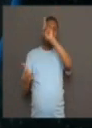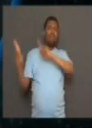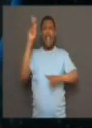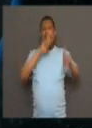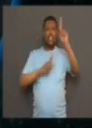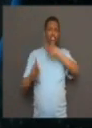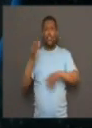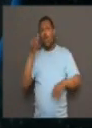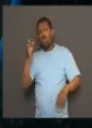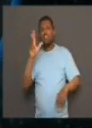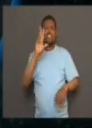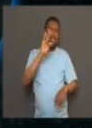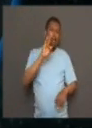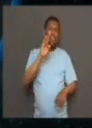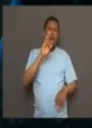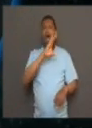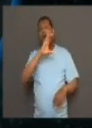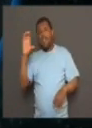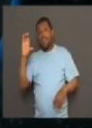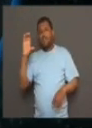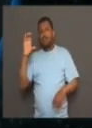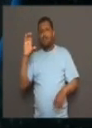population of